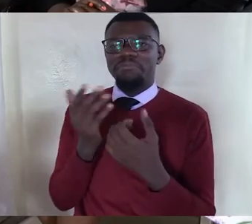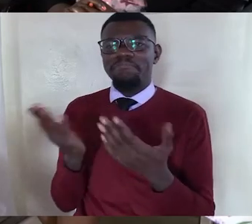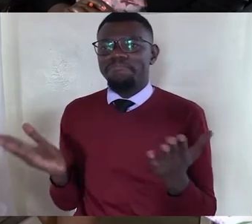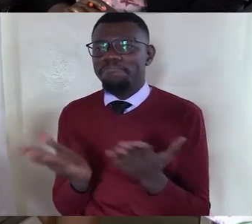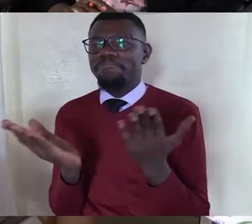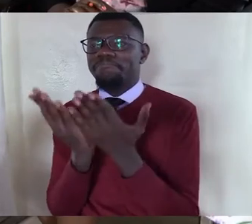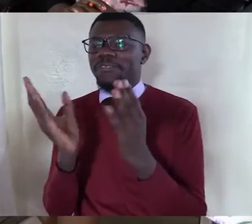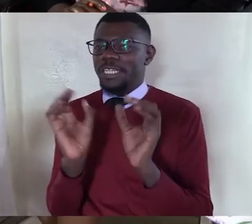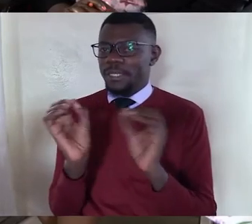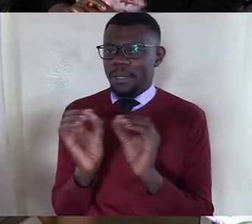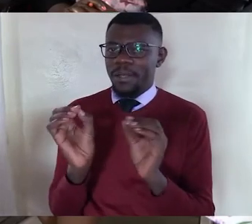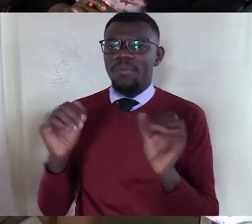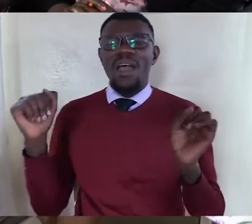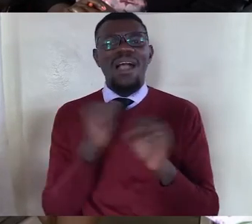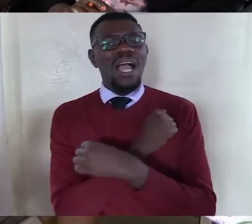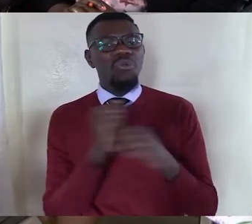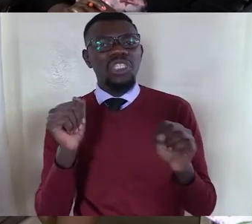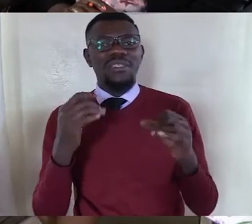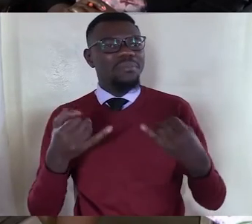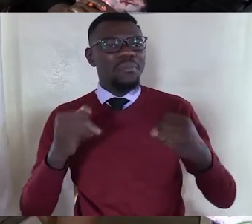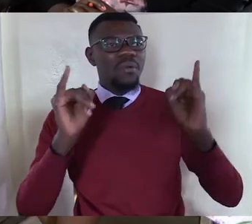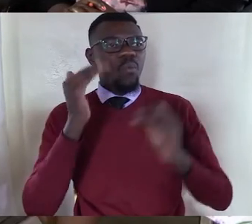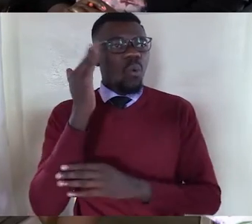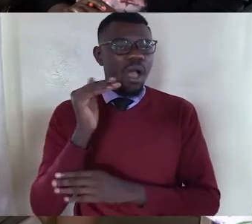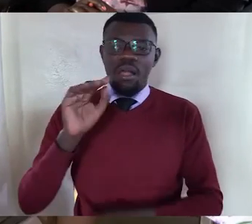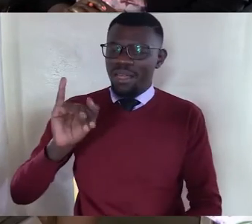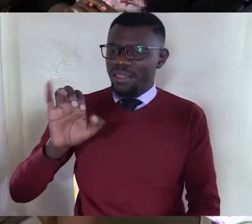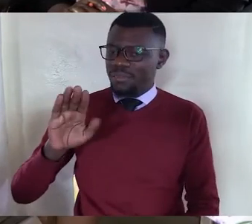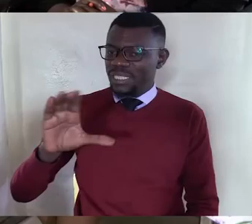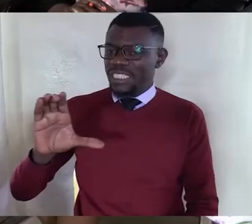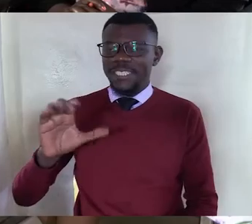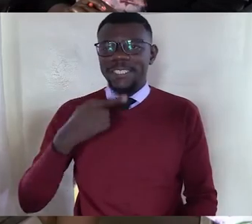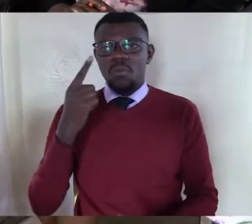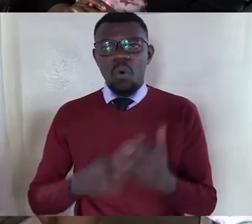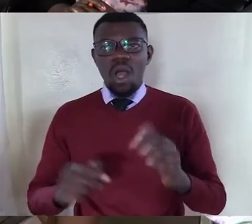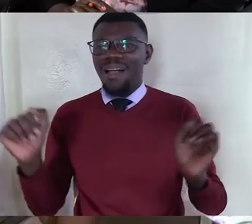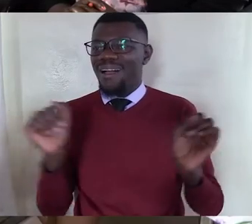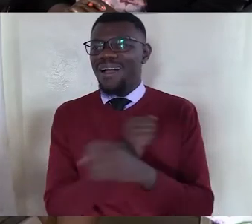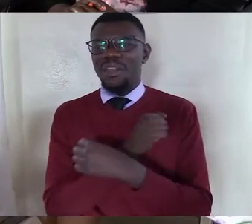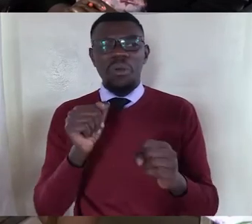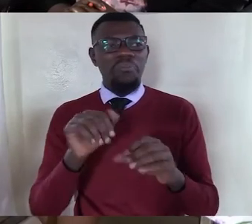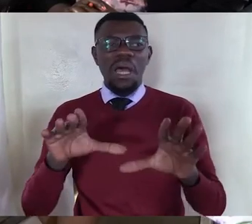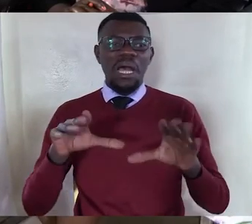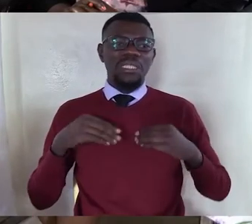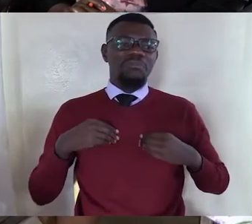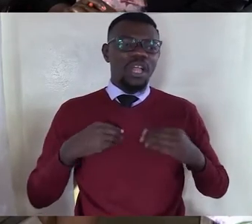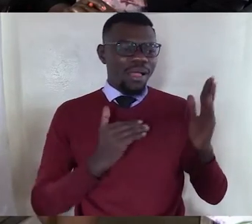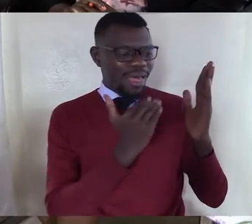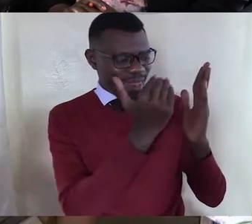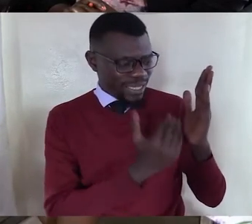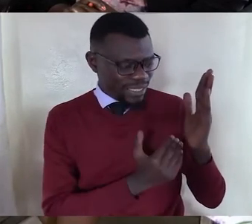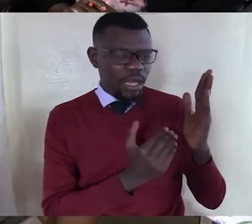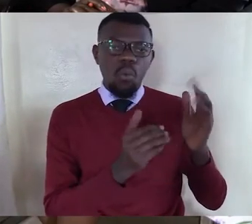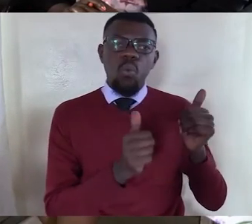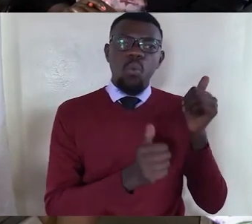And we need to hear what IBC is also doing with political parties to ensure that they are able to have